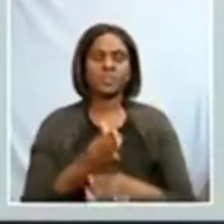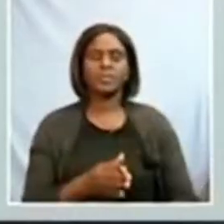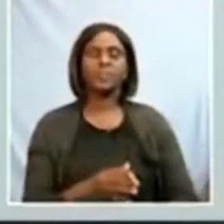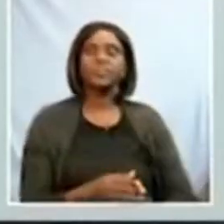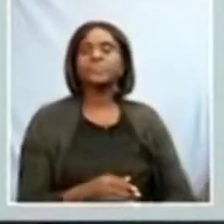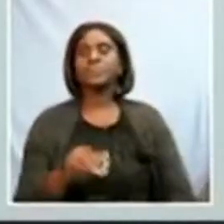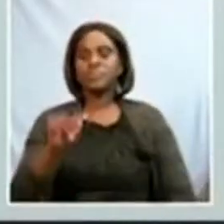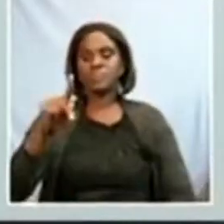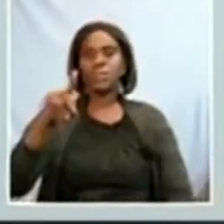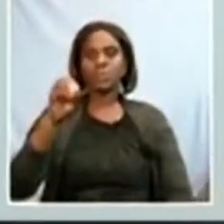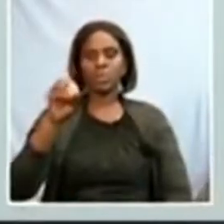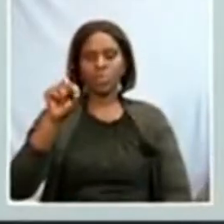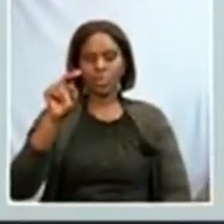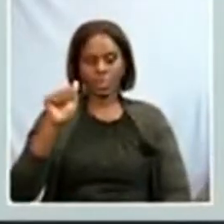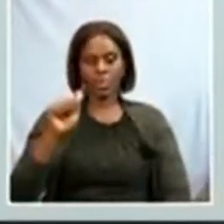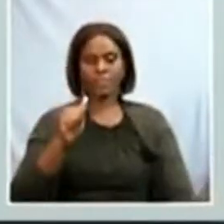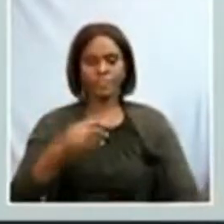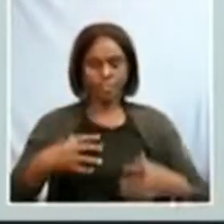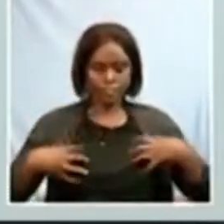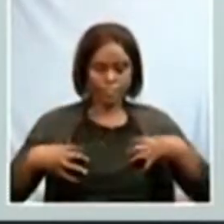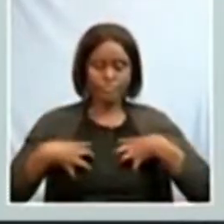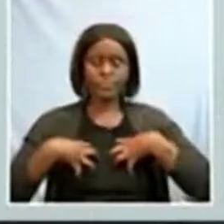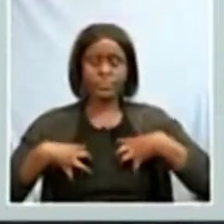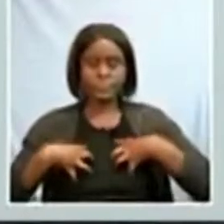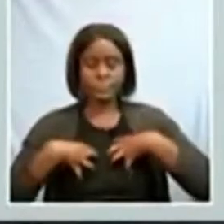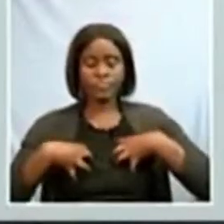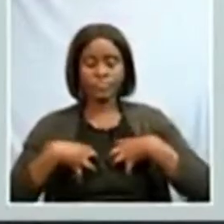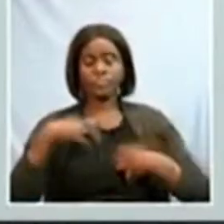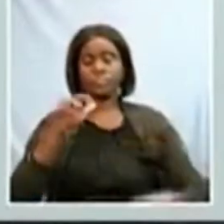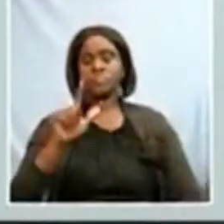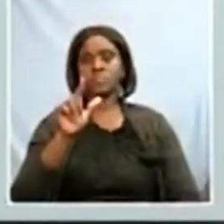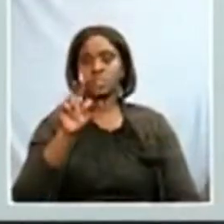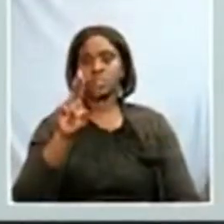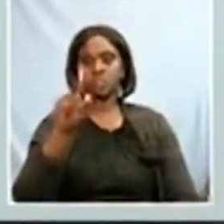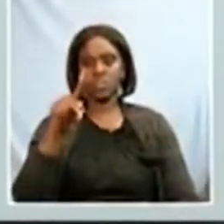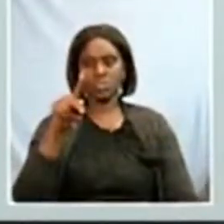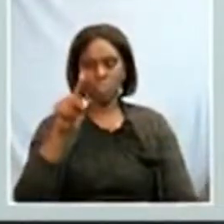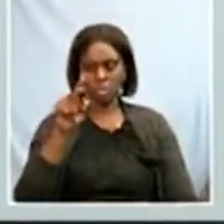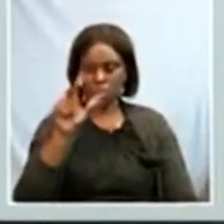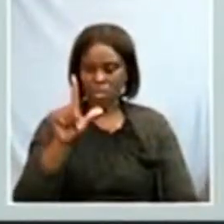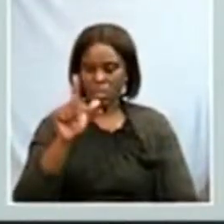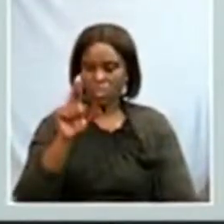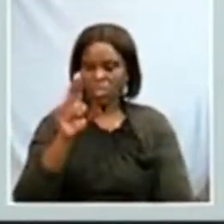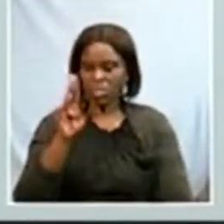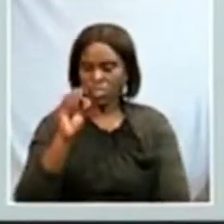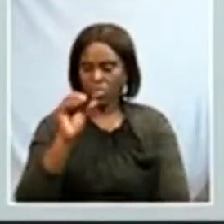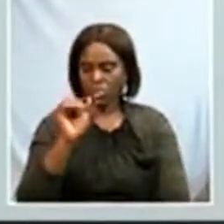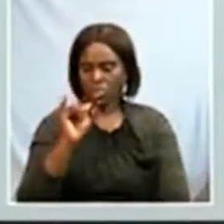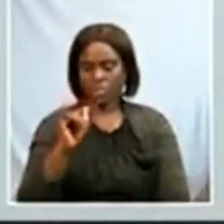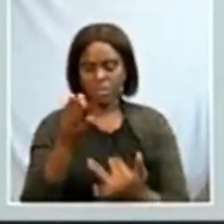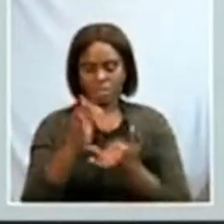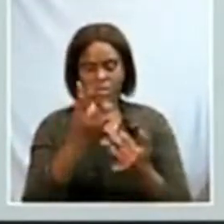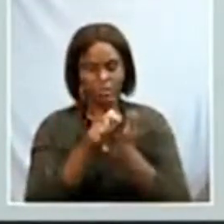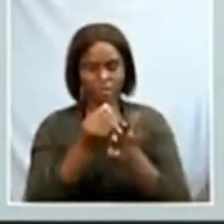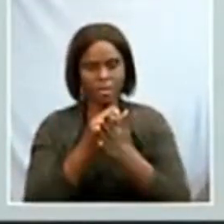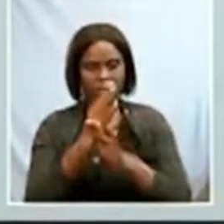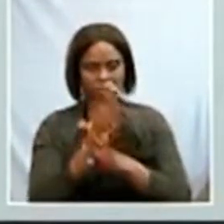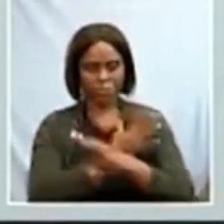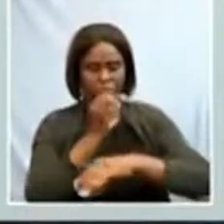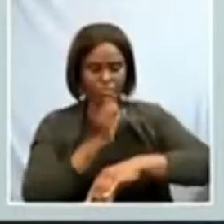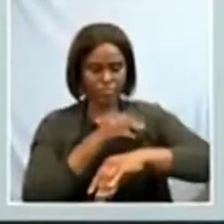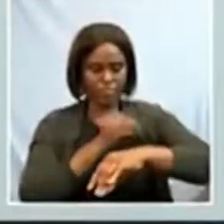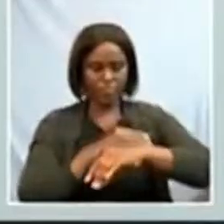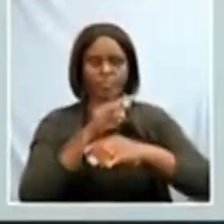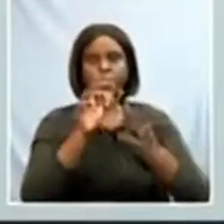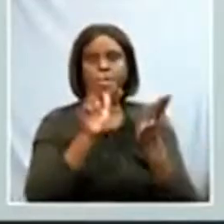Pono Women's Group, Livestock, Lubosi Ward, 100,000, shared money before investing in